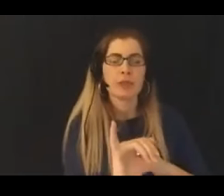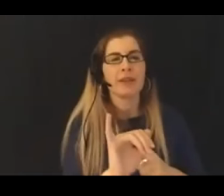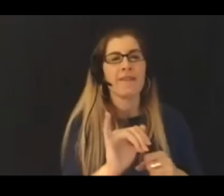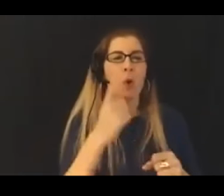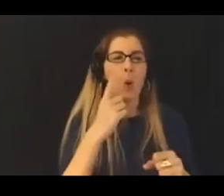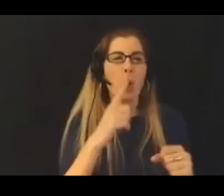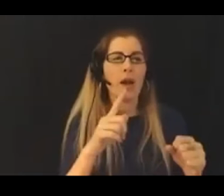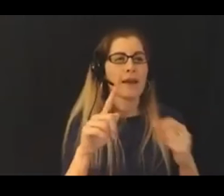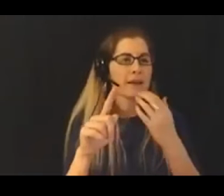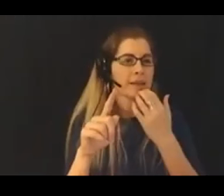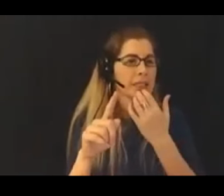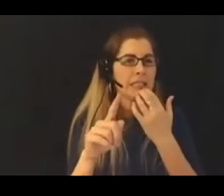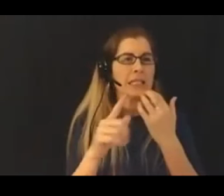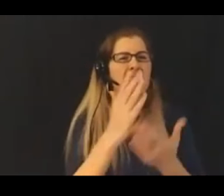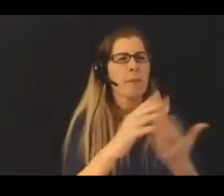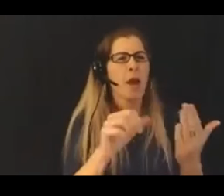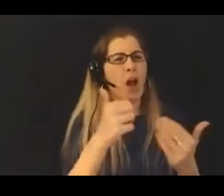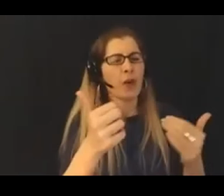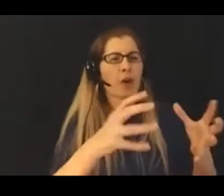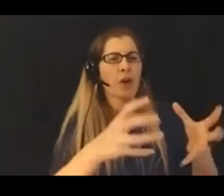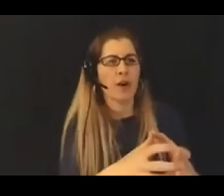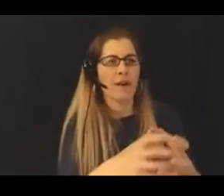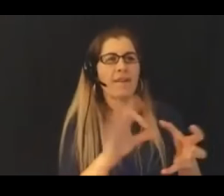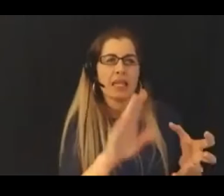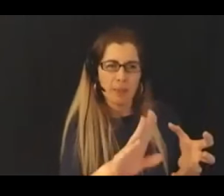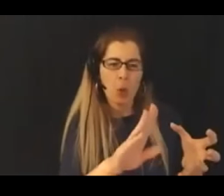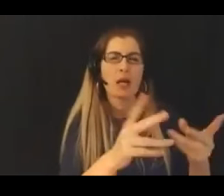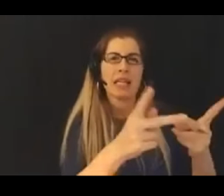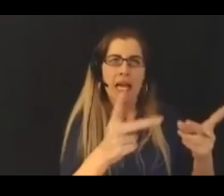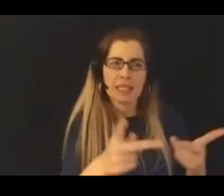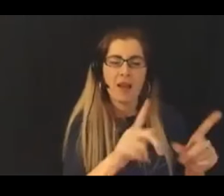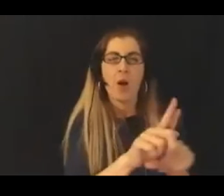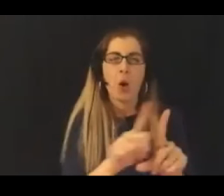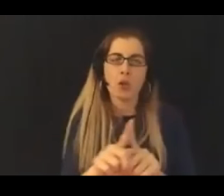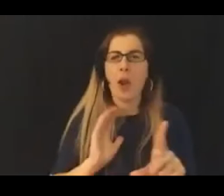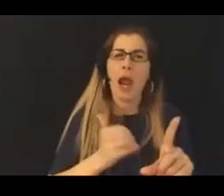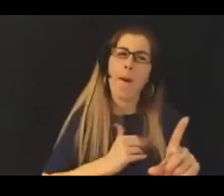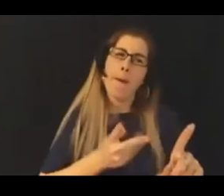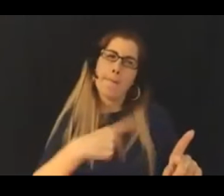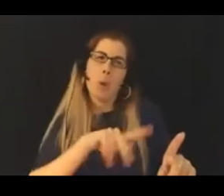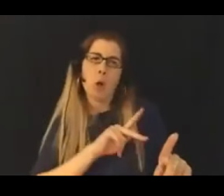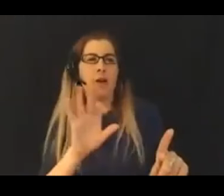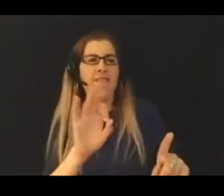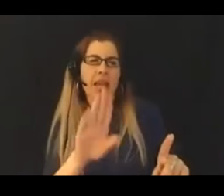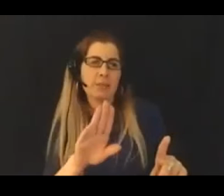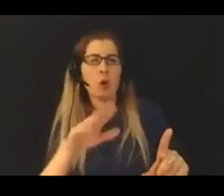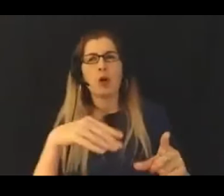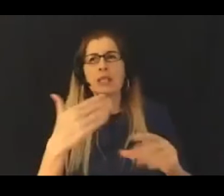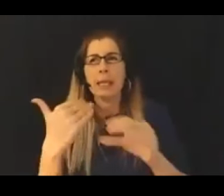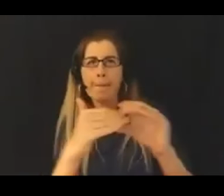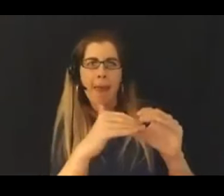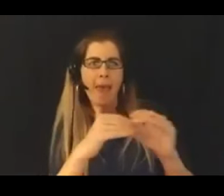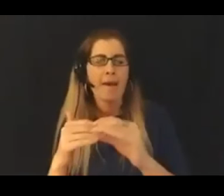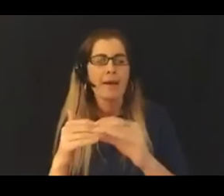Movement Intensive in Compositional Improvisation Facebook site, as well as our personal social networks via email